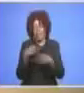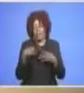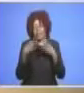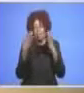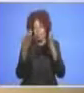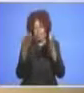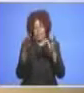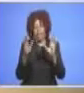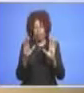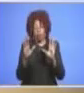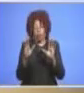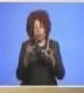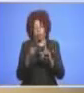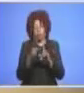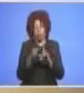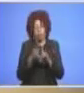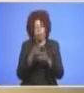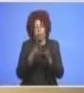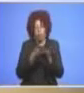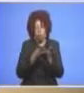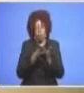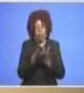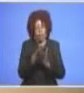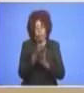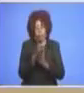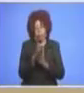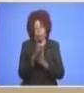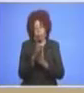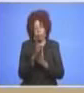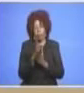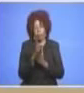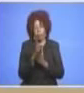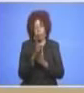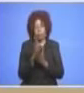sacrifice and to be honest